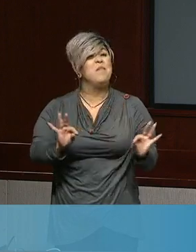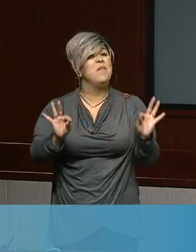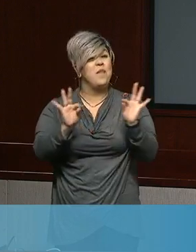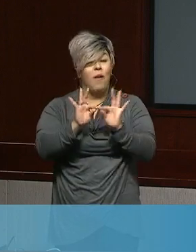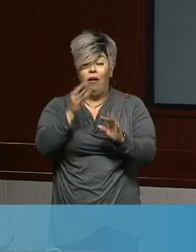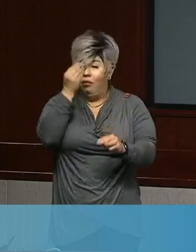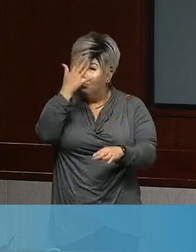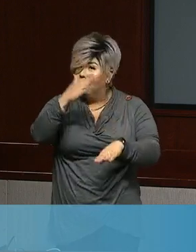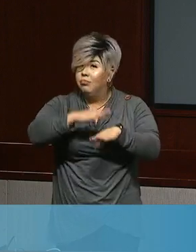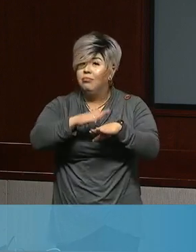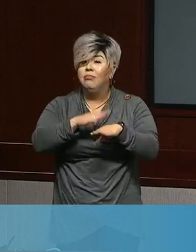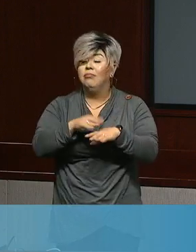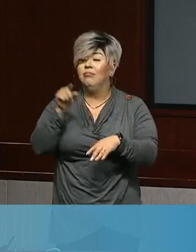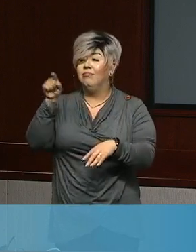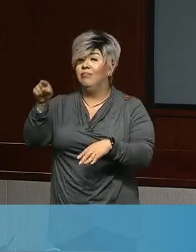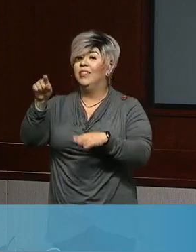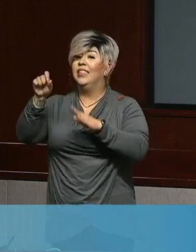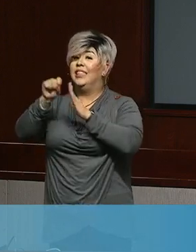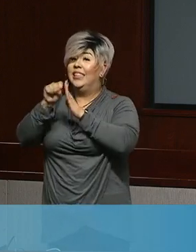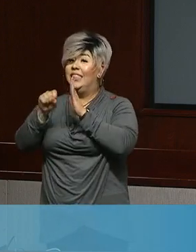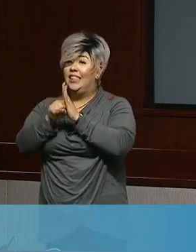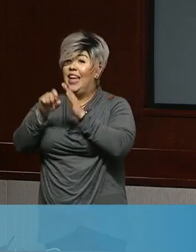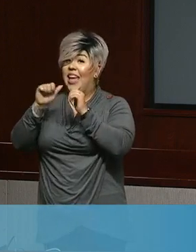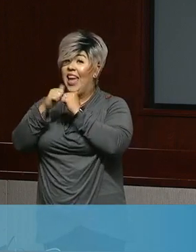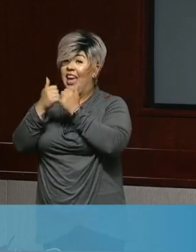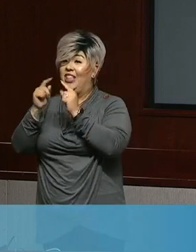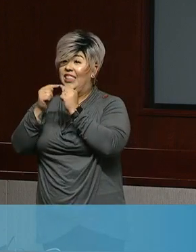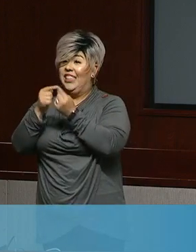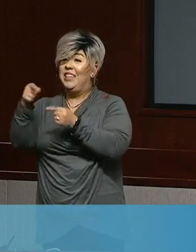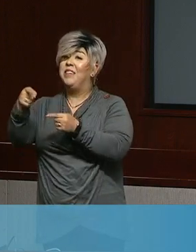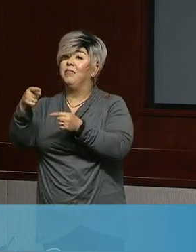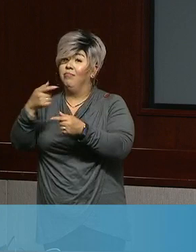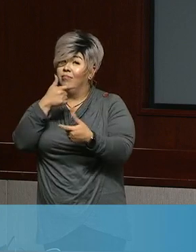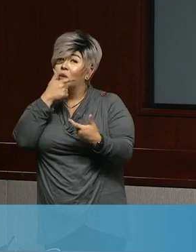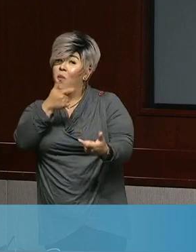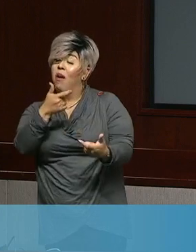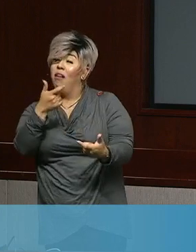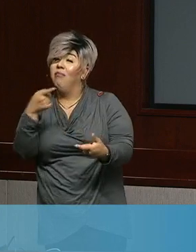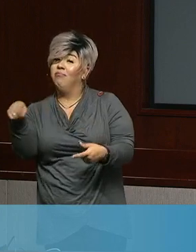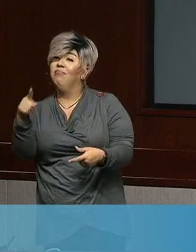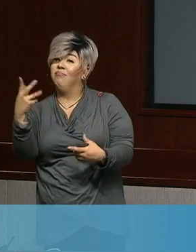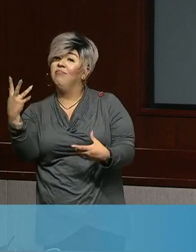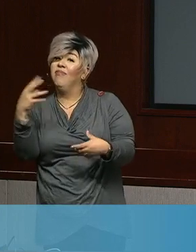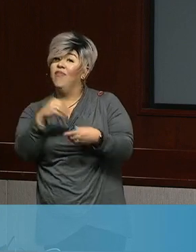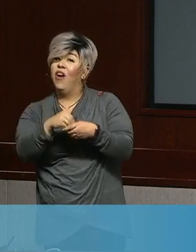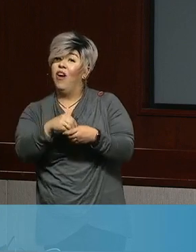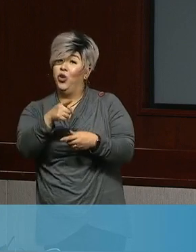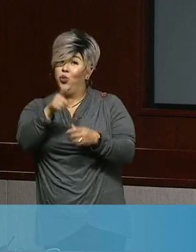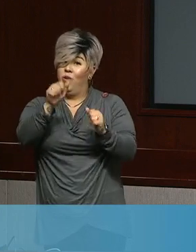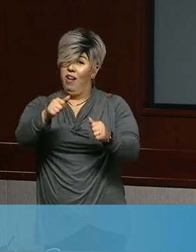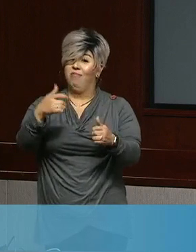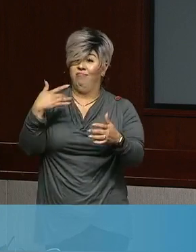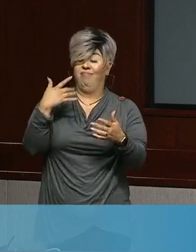strong regulatory tethers to the state of California that you need to be aware of and worry about